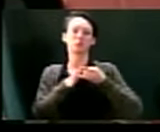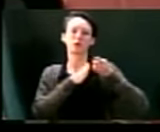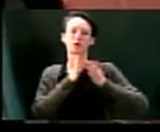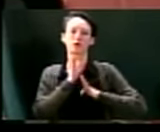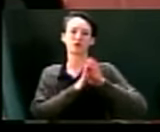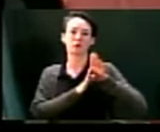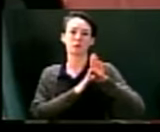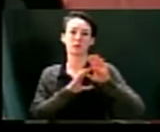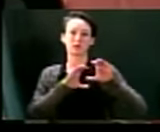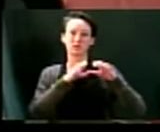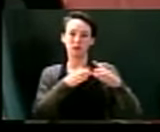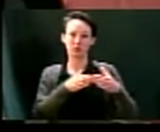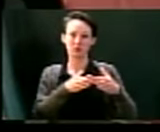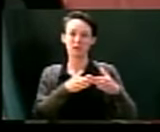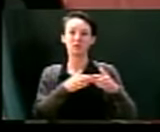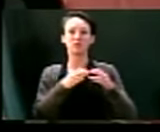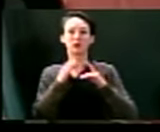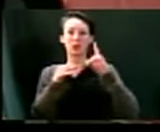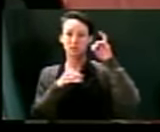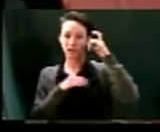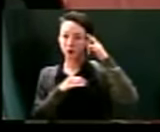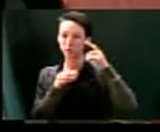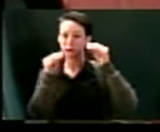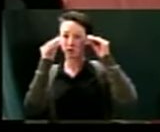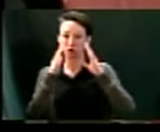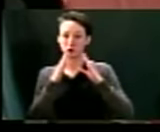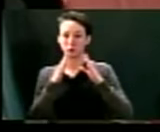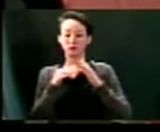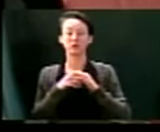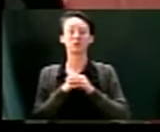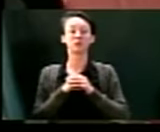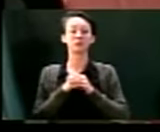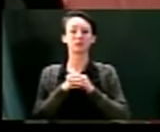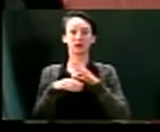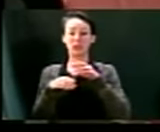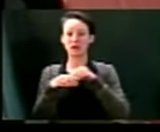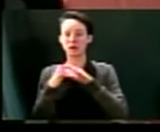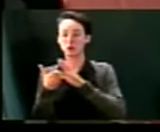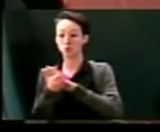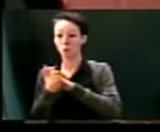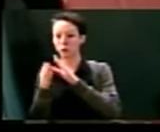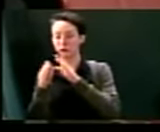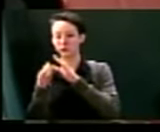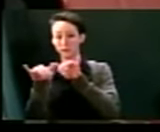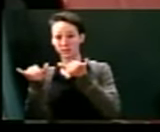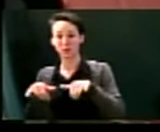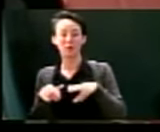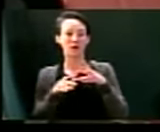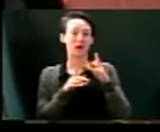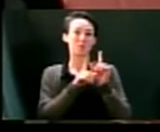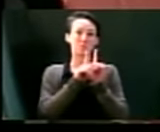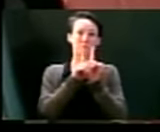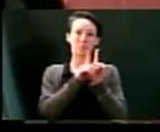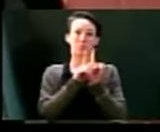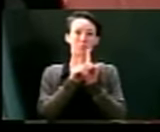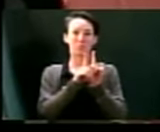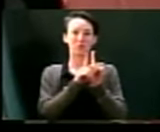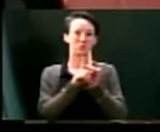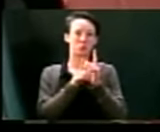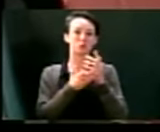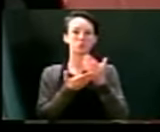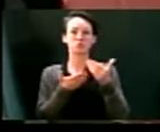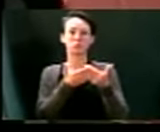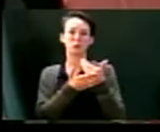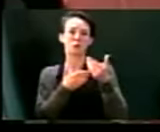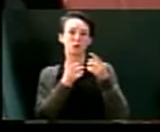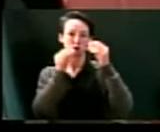for government teachers throughout the school system and mentors new teachers. And beyond academics, Ms. Franklin supports